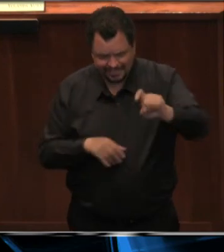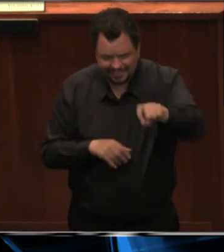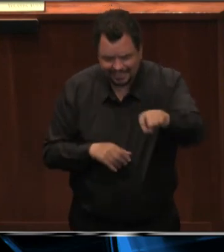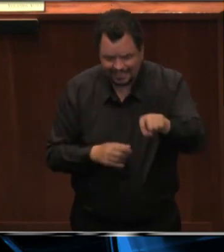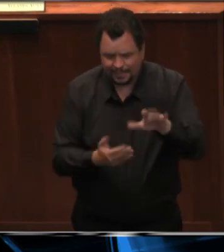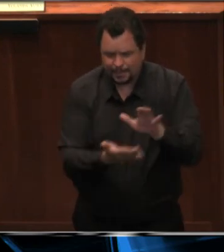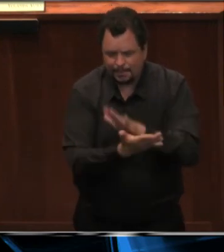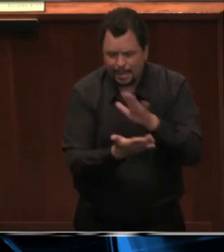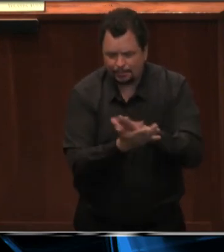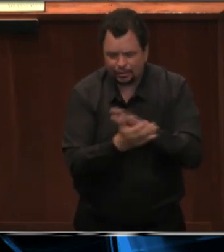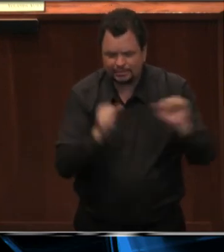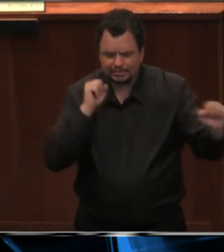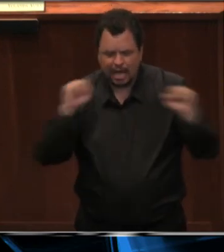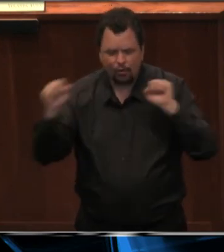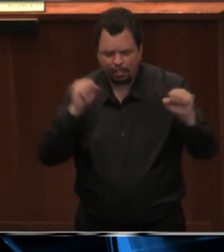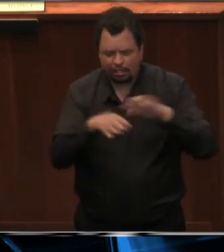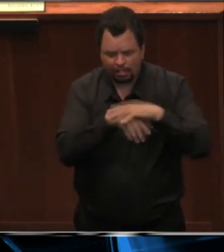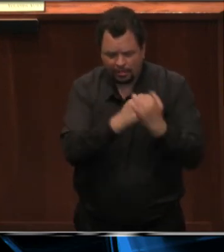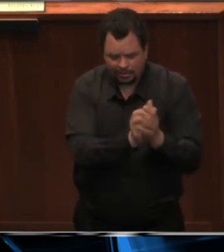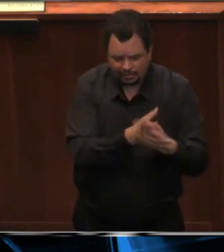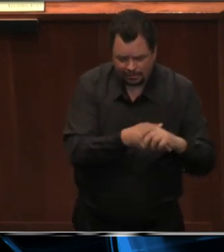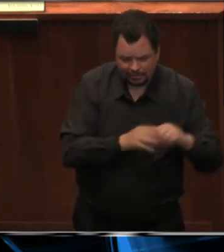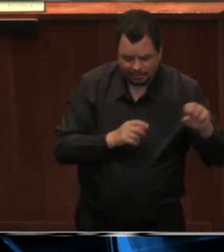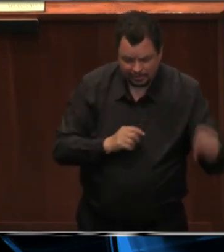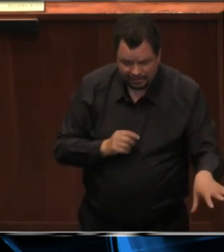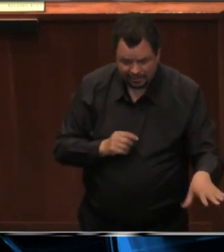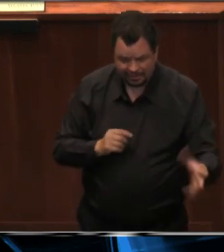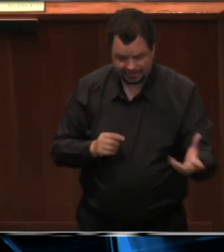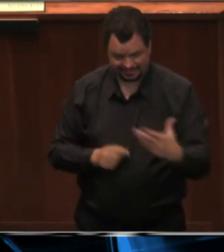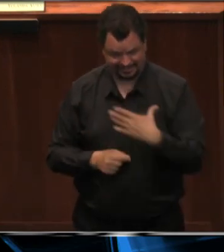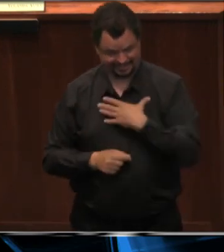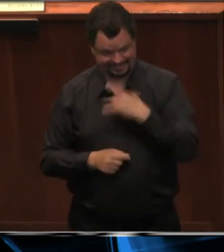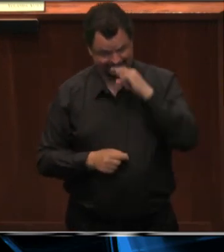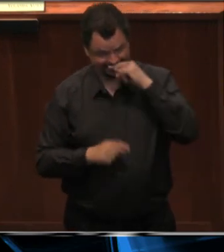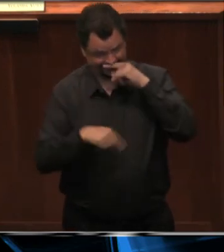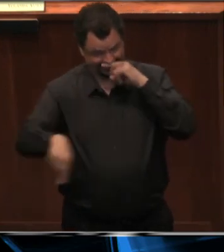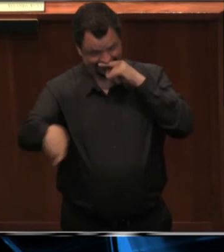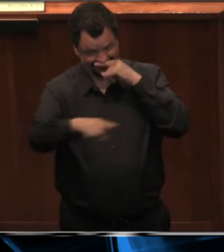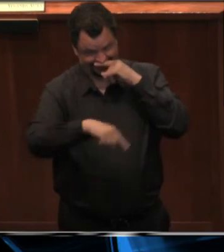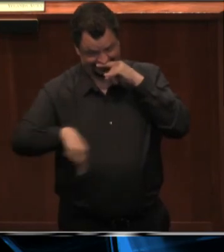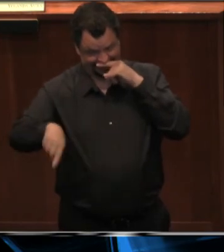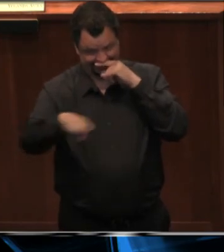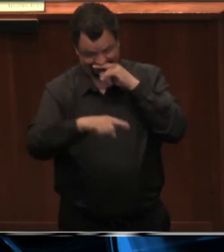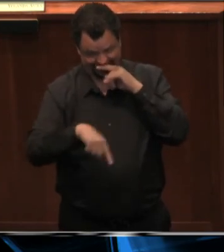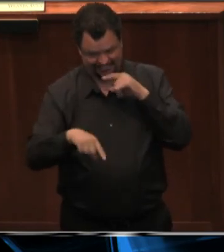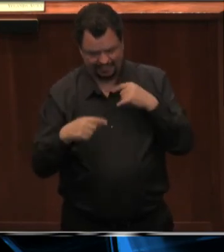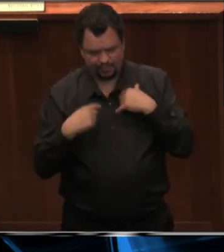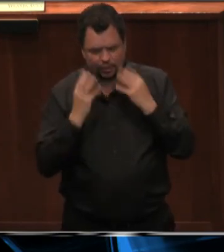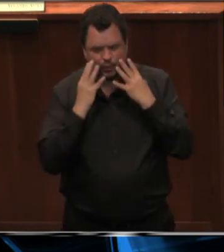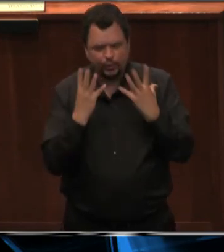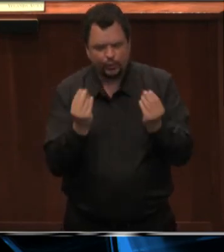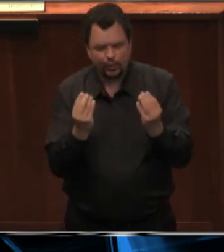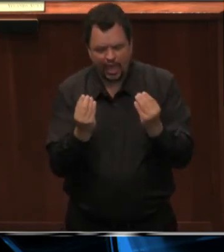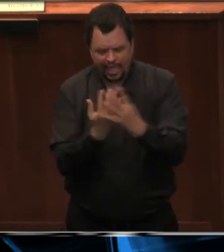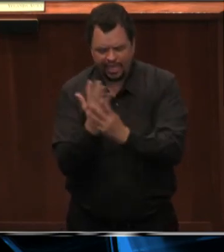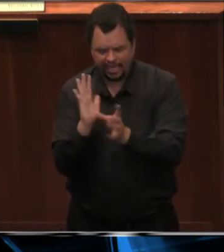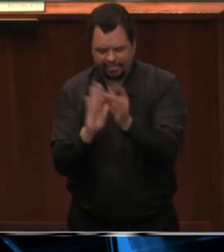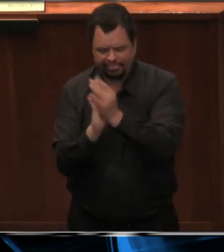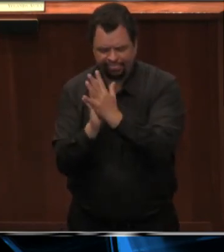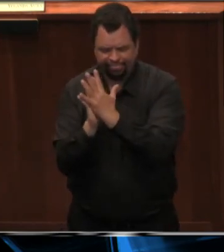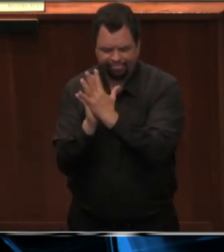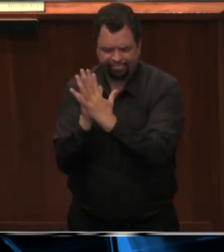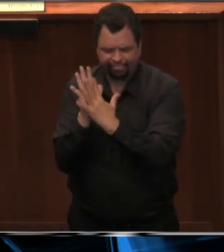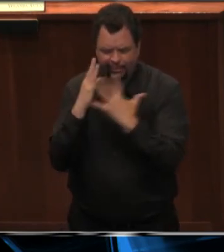hands and having wet hands actually keeps germs on their hands. So then I feel like I have to stand by the door and constantly squirt